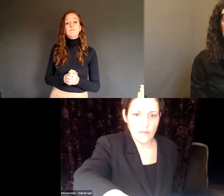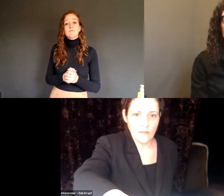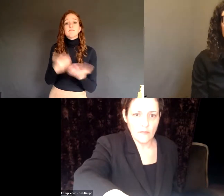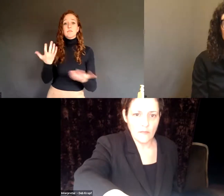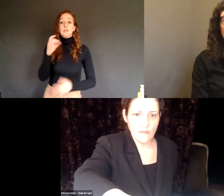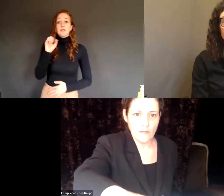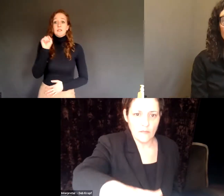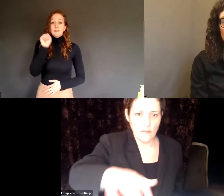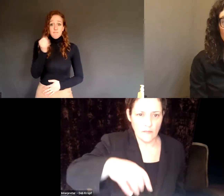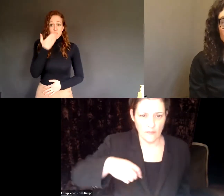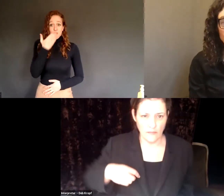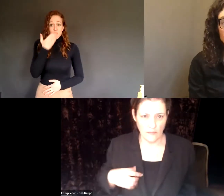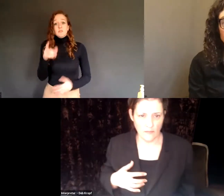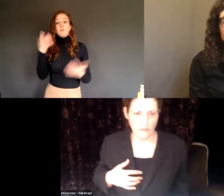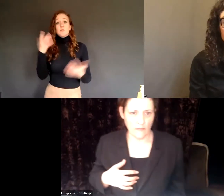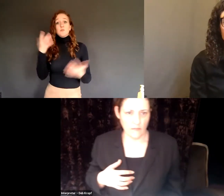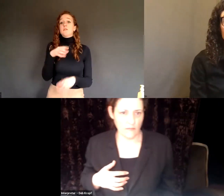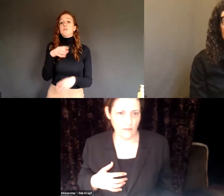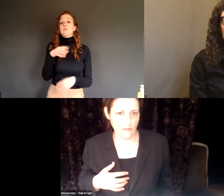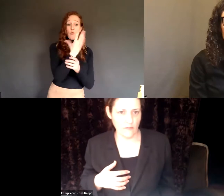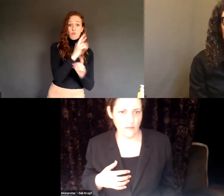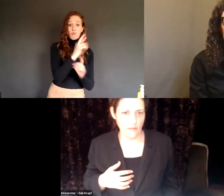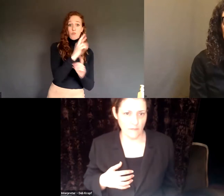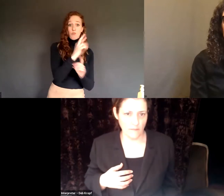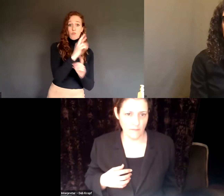kelps? Sure.